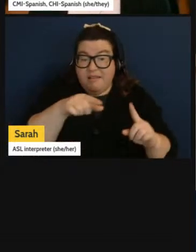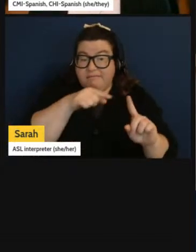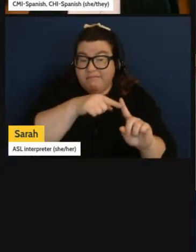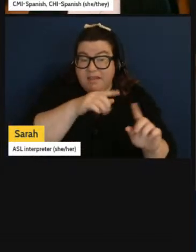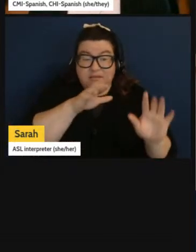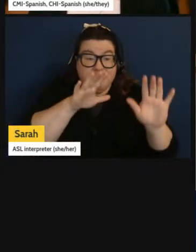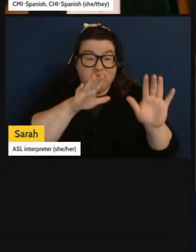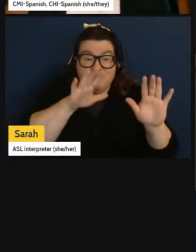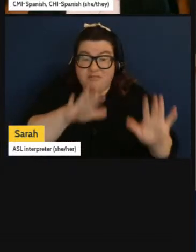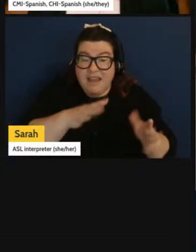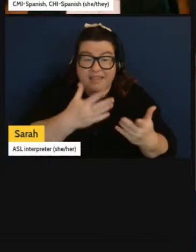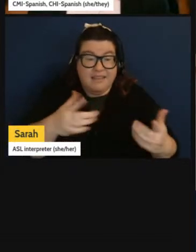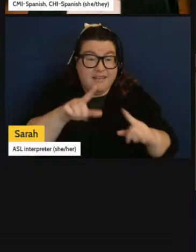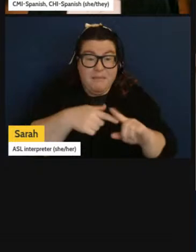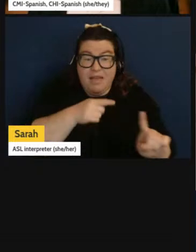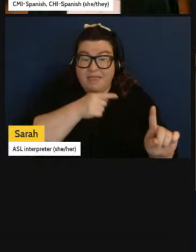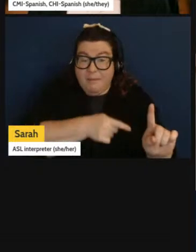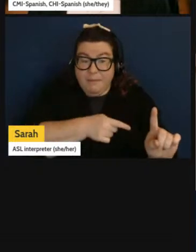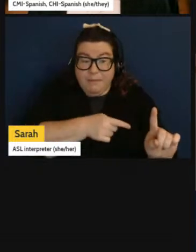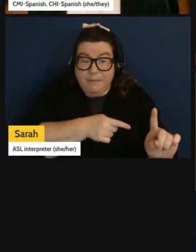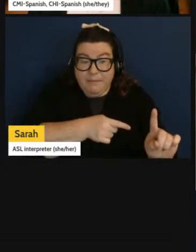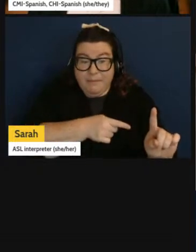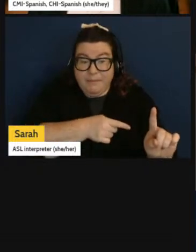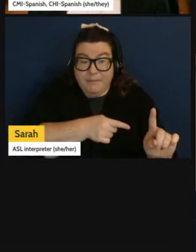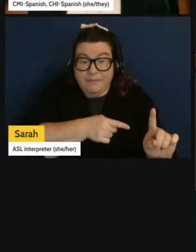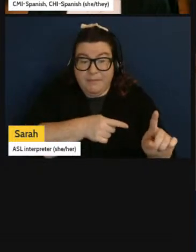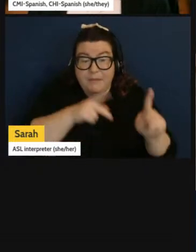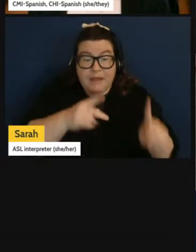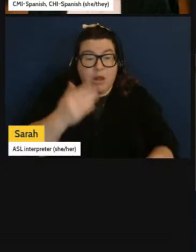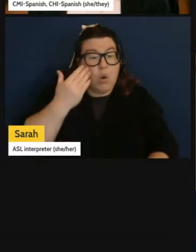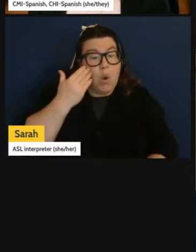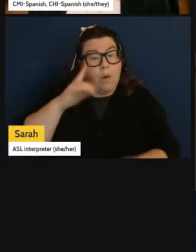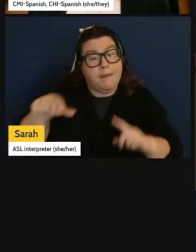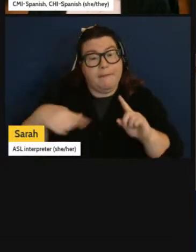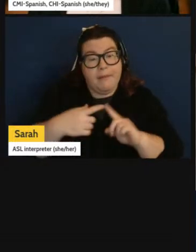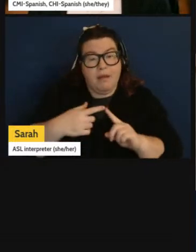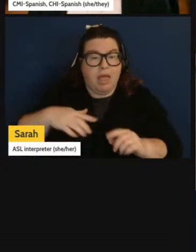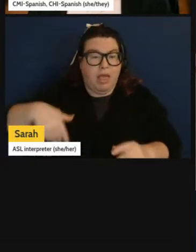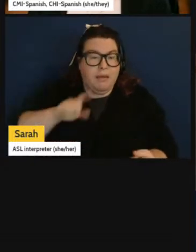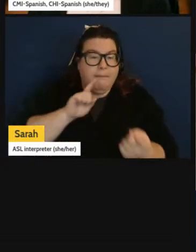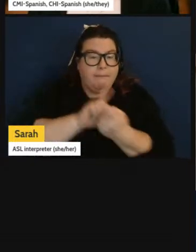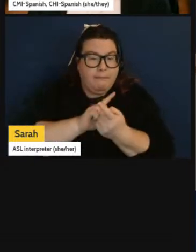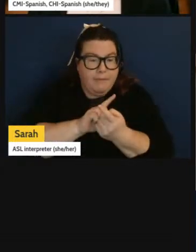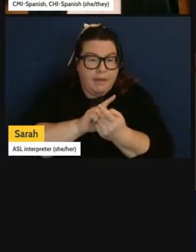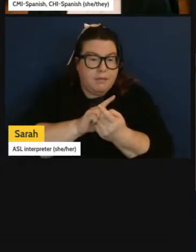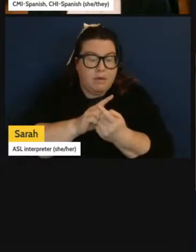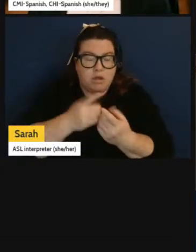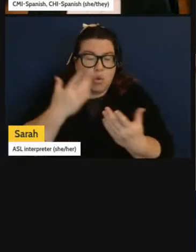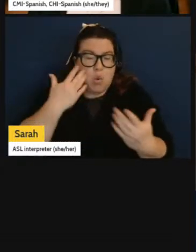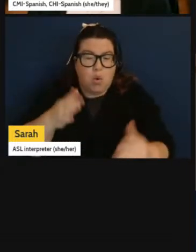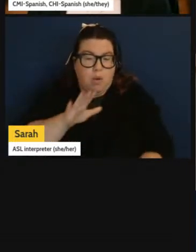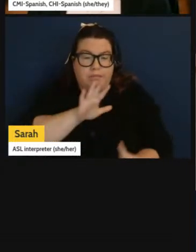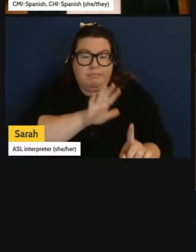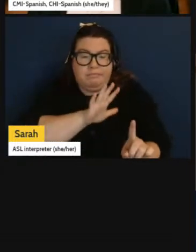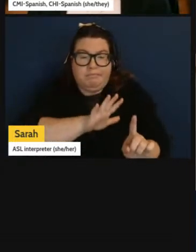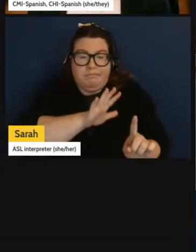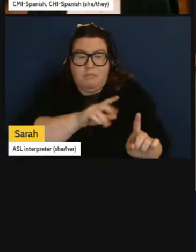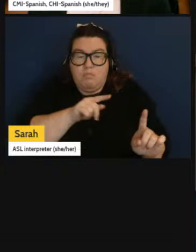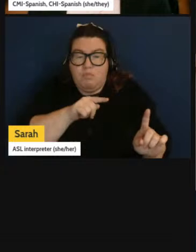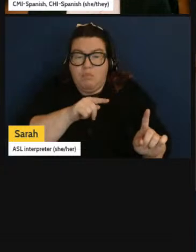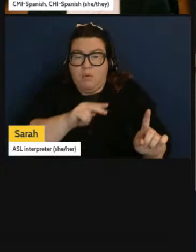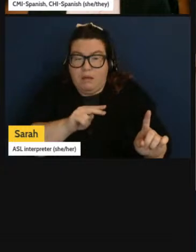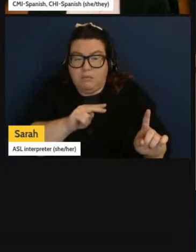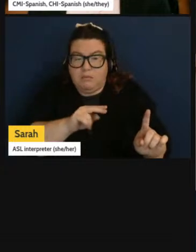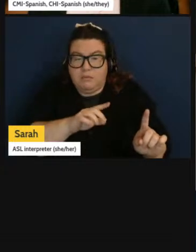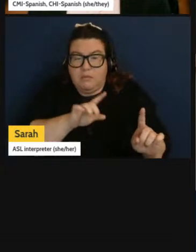them. So this is someone the speaker knows about, hasn't met, but potentially doesn't know their pronouns. So while Jessie